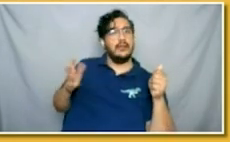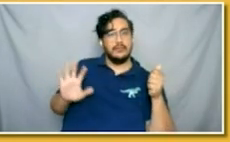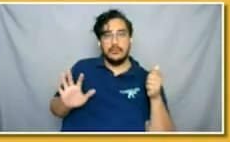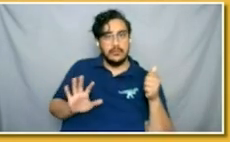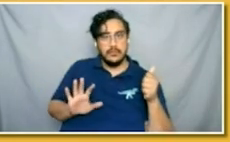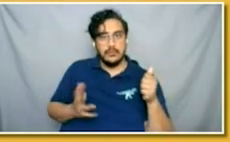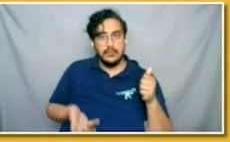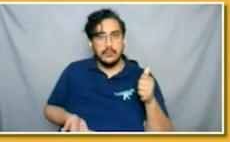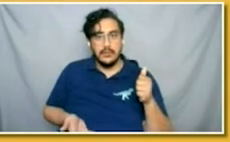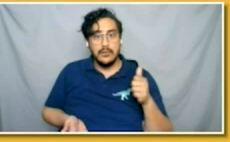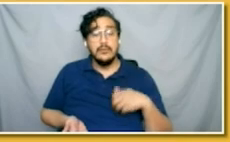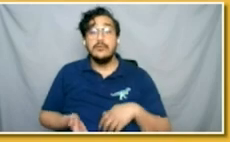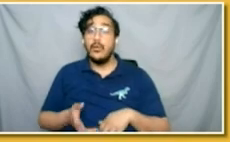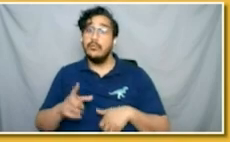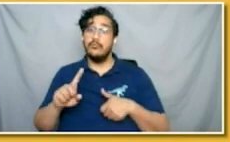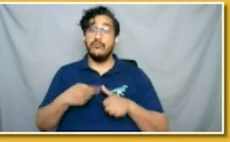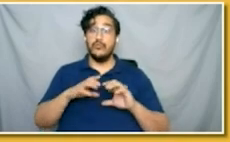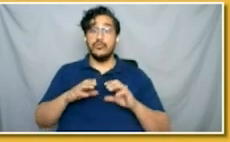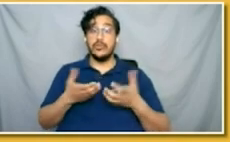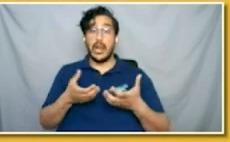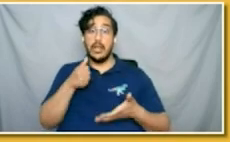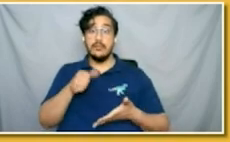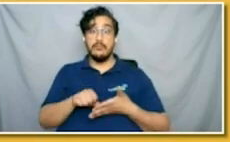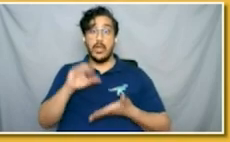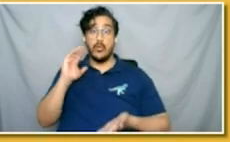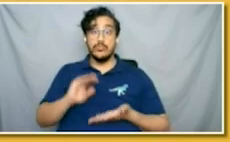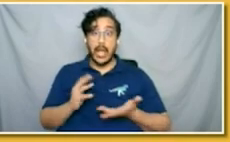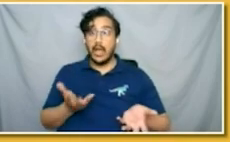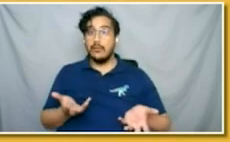class mail goes down, we got to find something to replace it with.